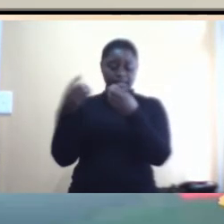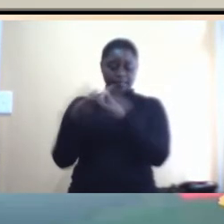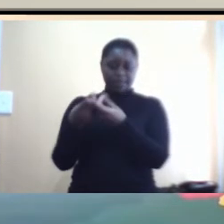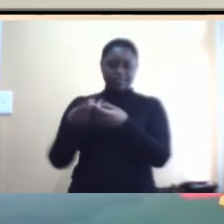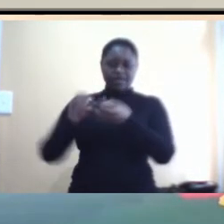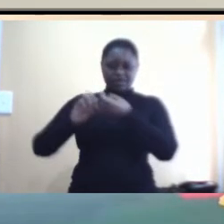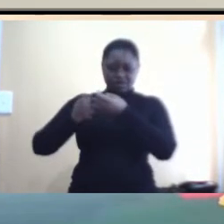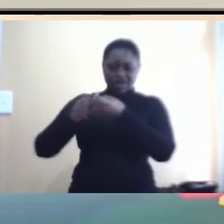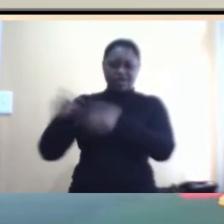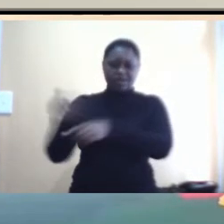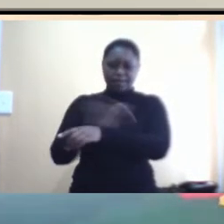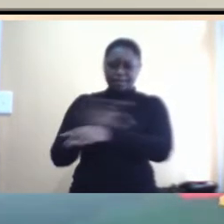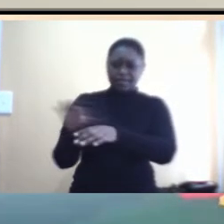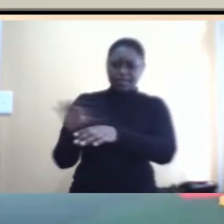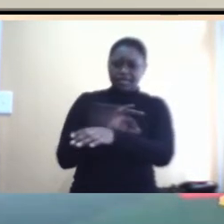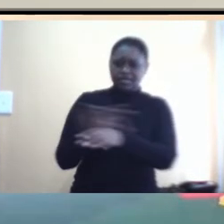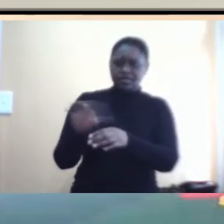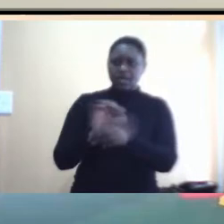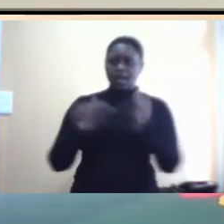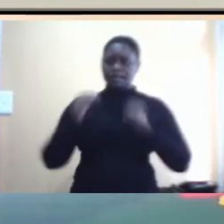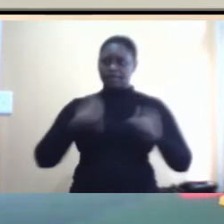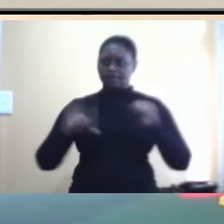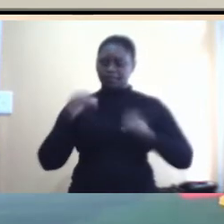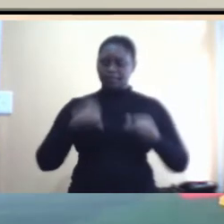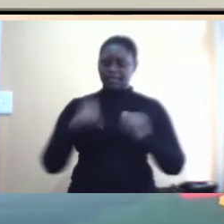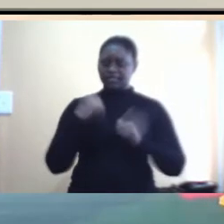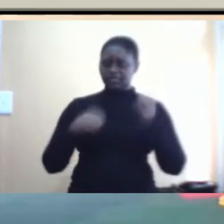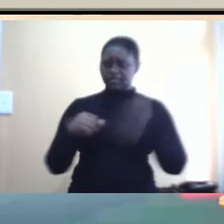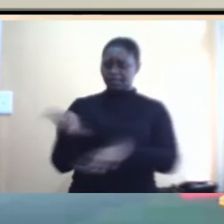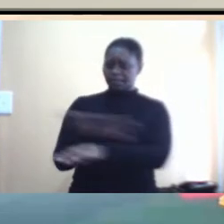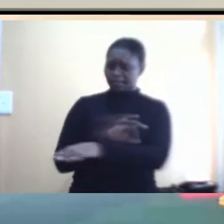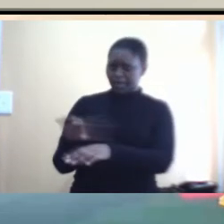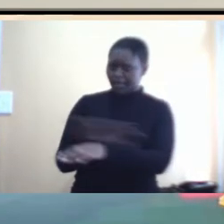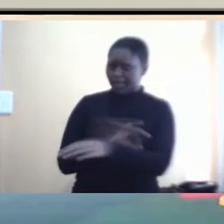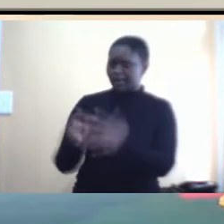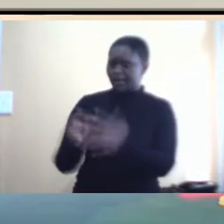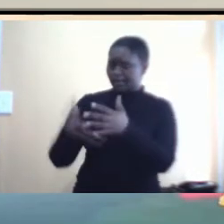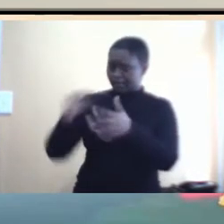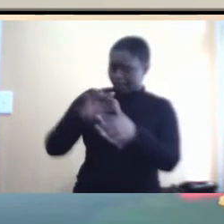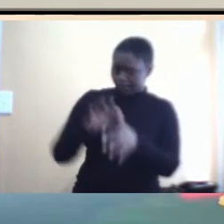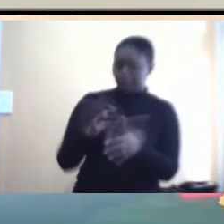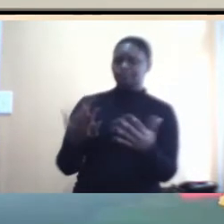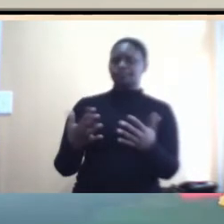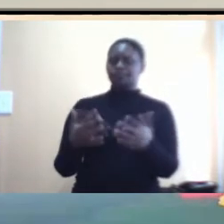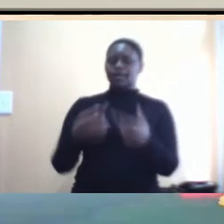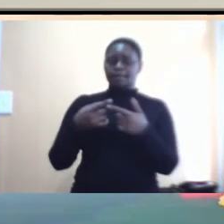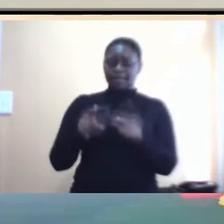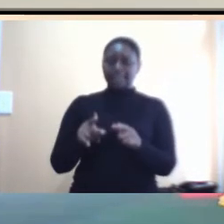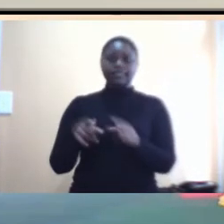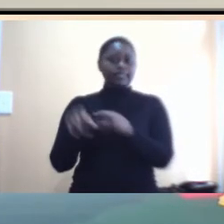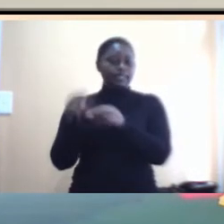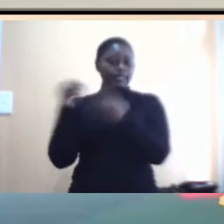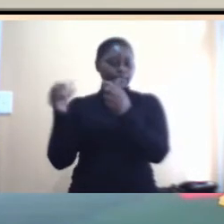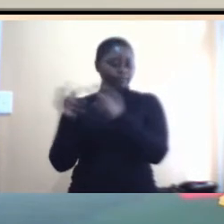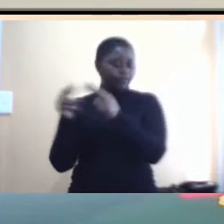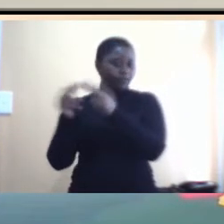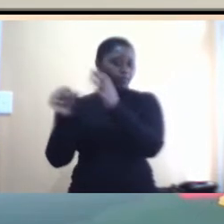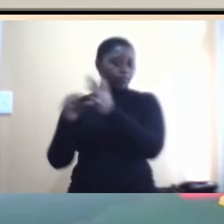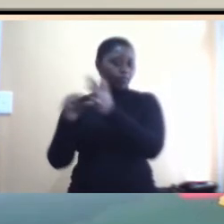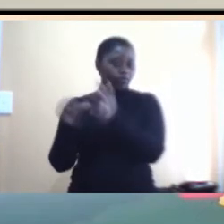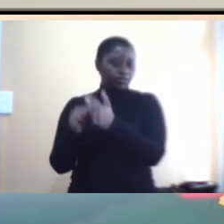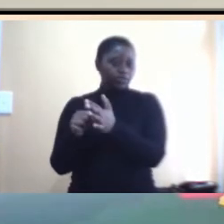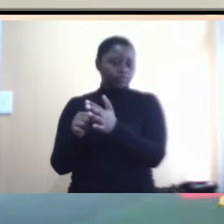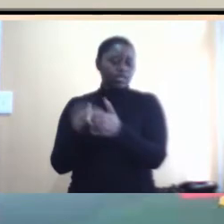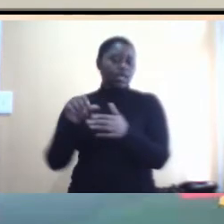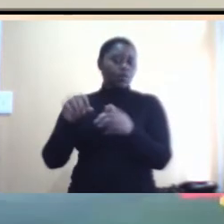enshrined in our annual performance plan are not a pie in the sky, but measurable and attainable